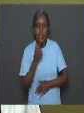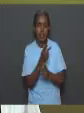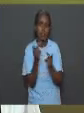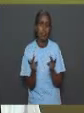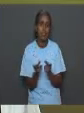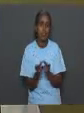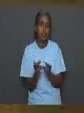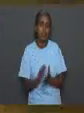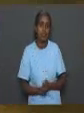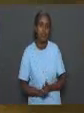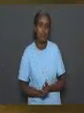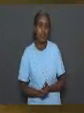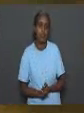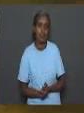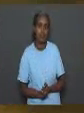space?